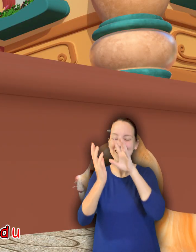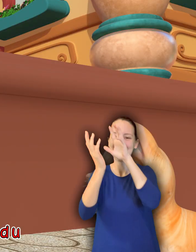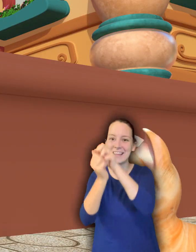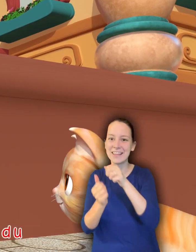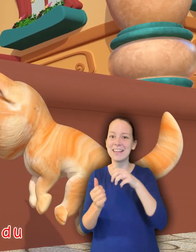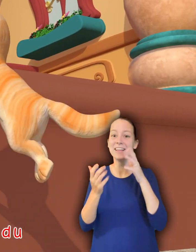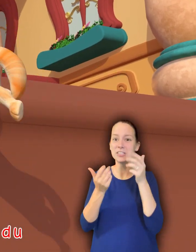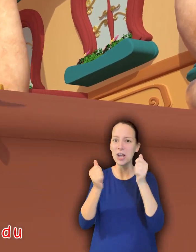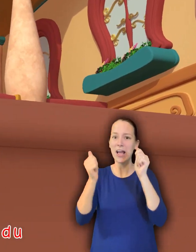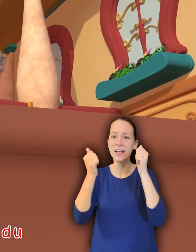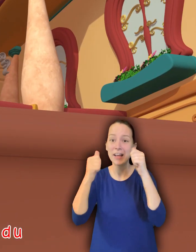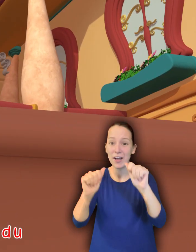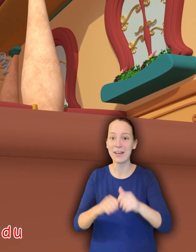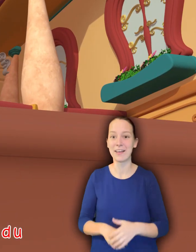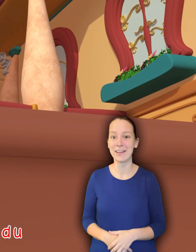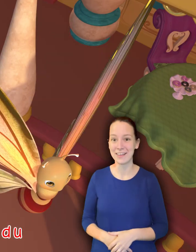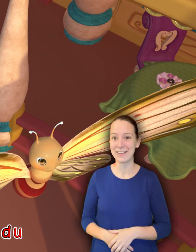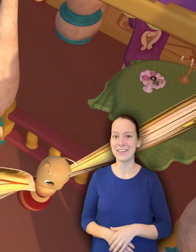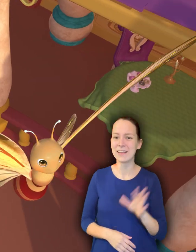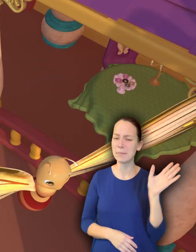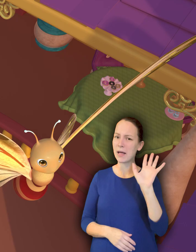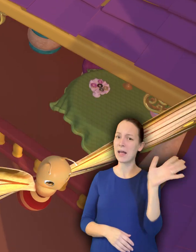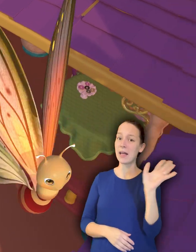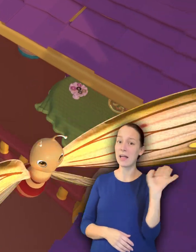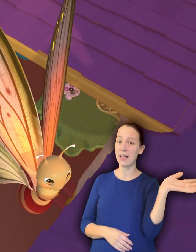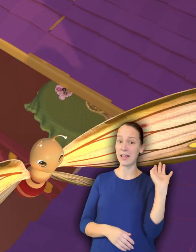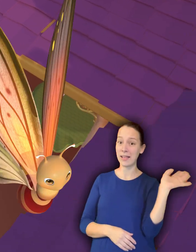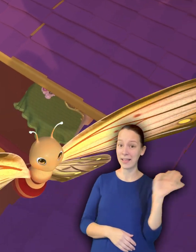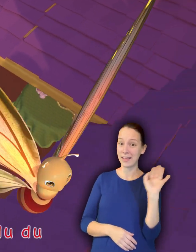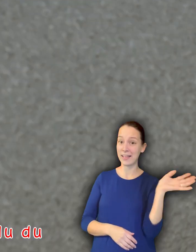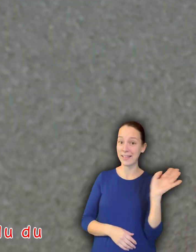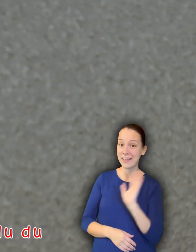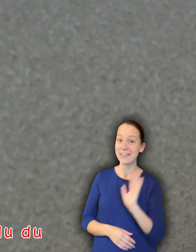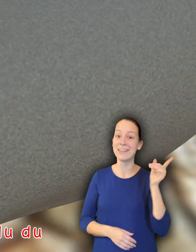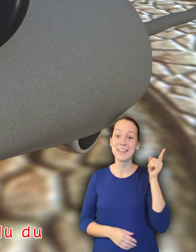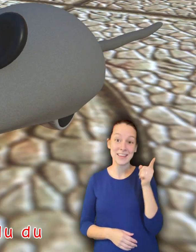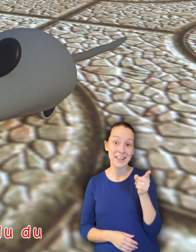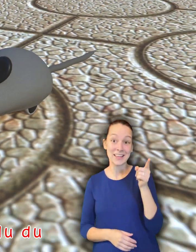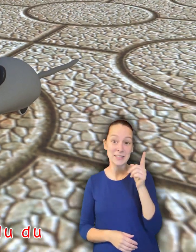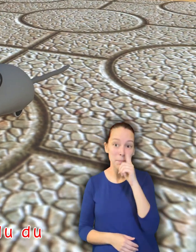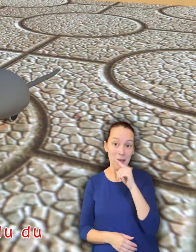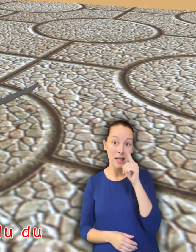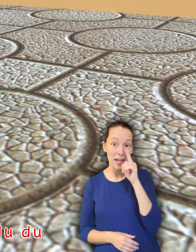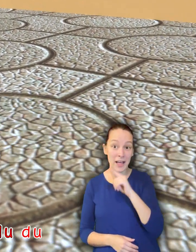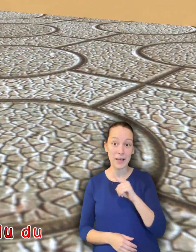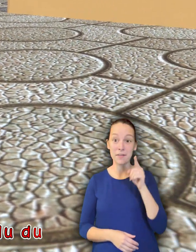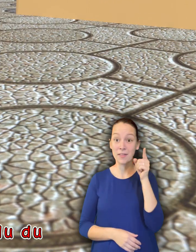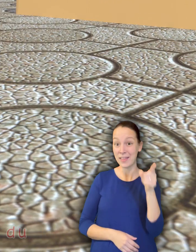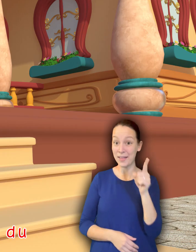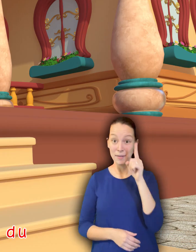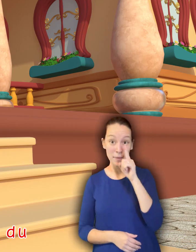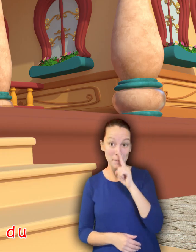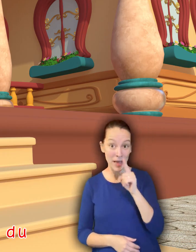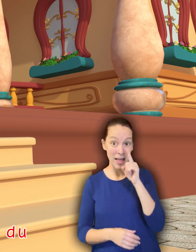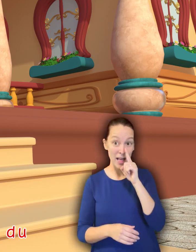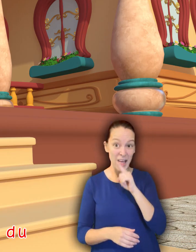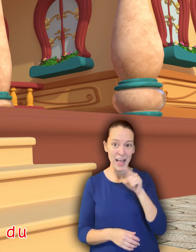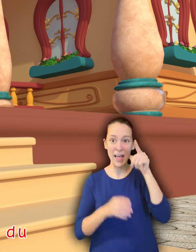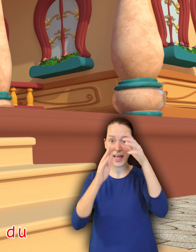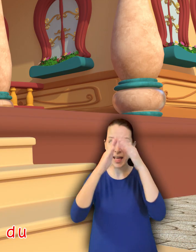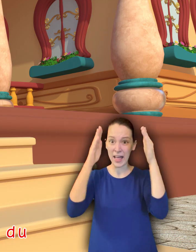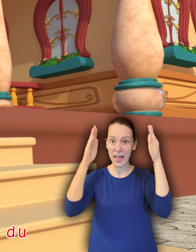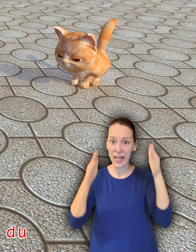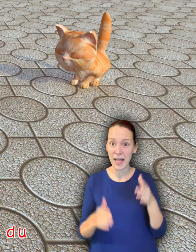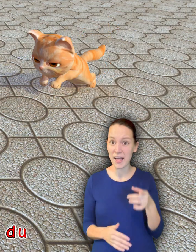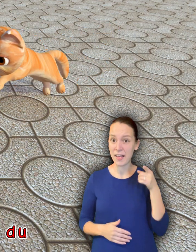try and try goodbye there's a mountain in the